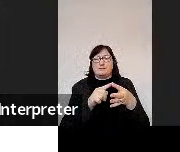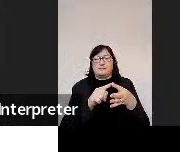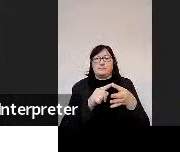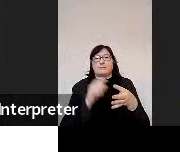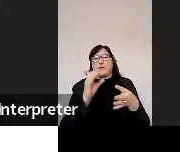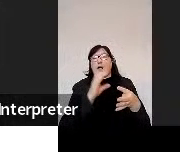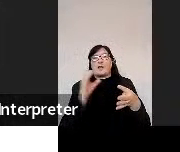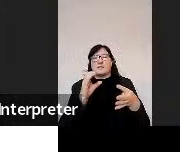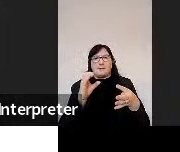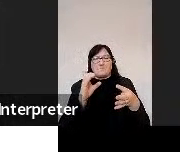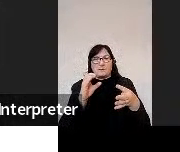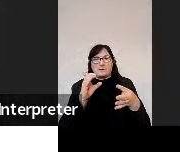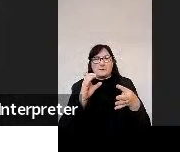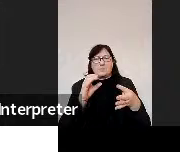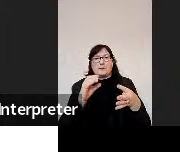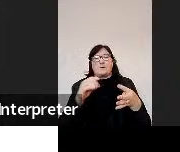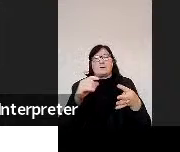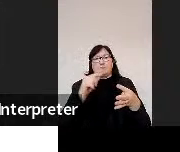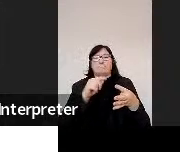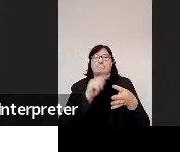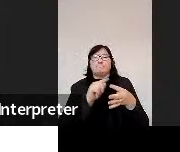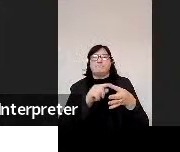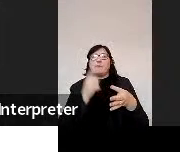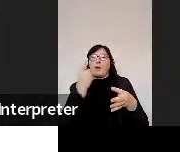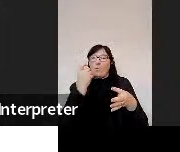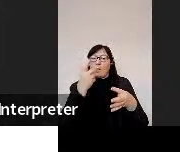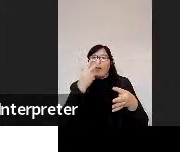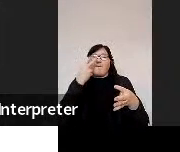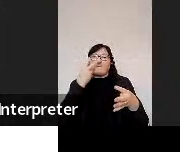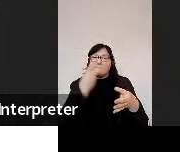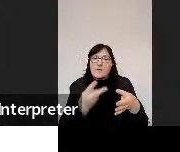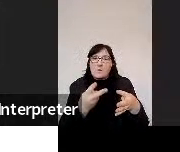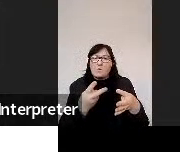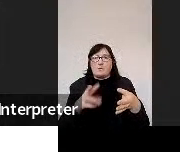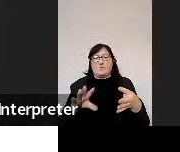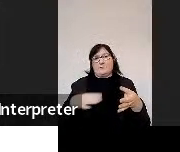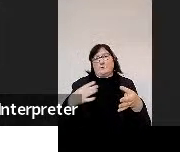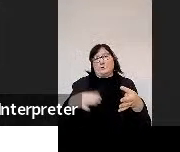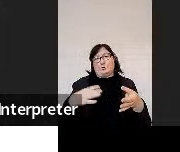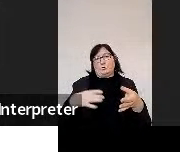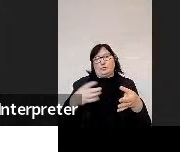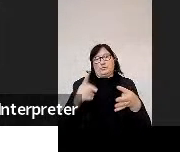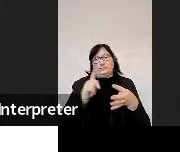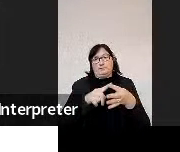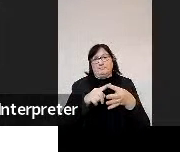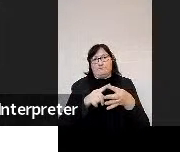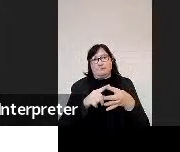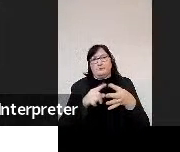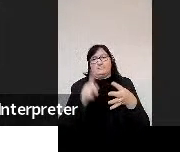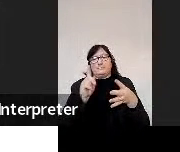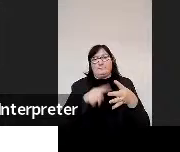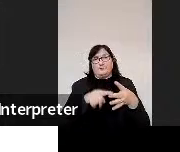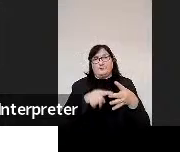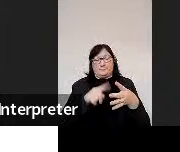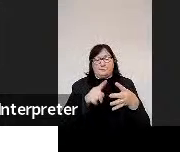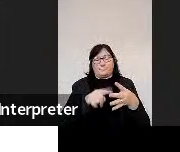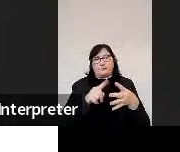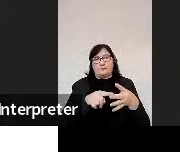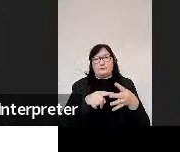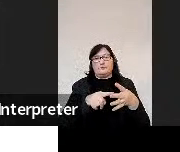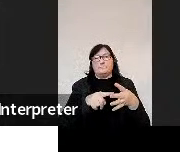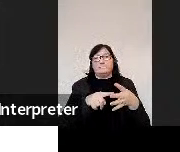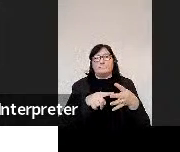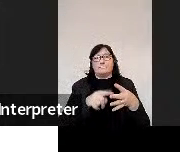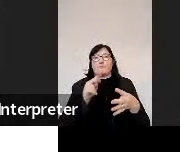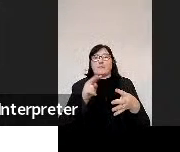This role will allow you to only view customs product and client type information. The second role is View Client Type.